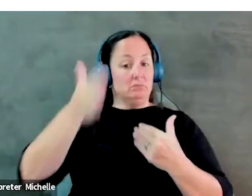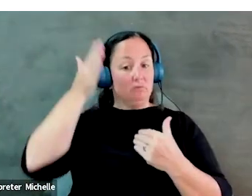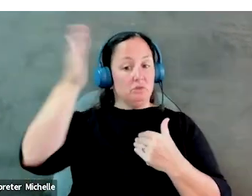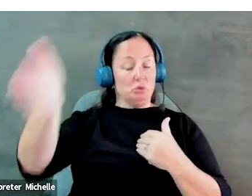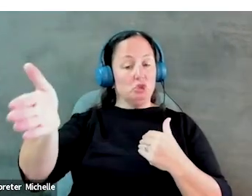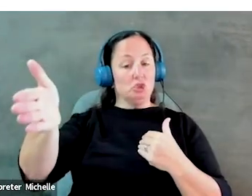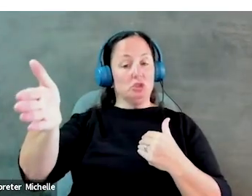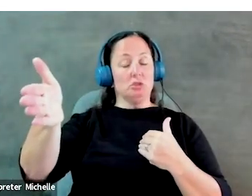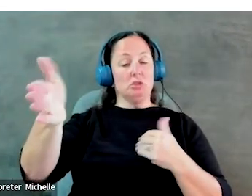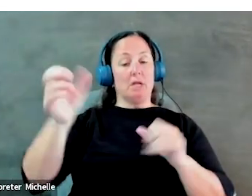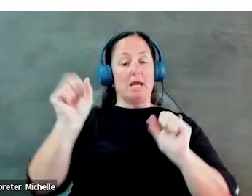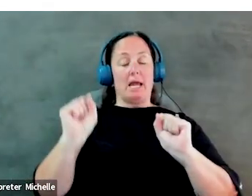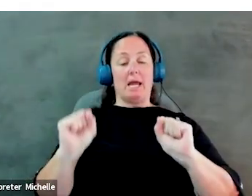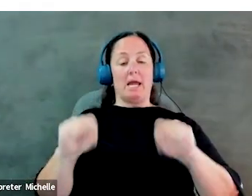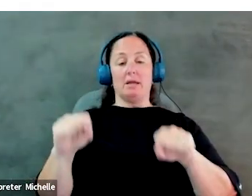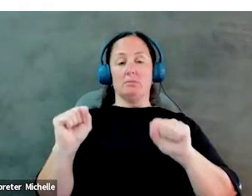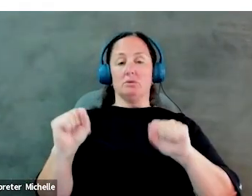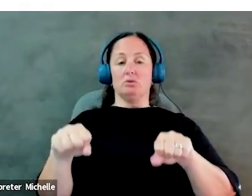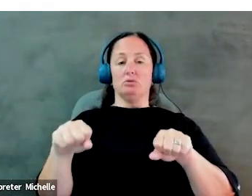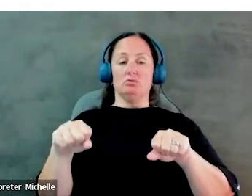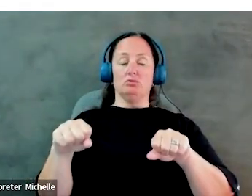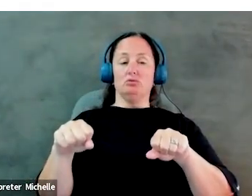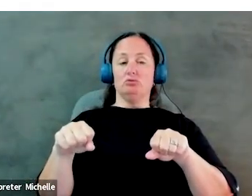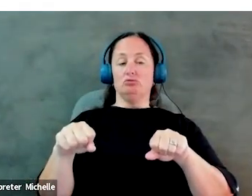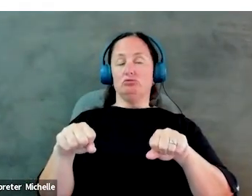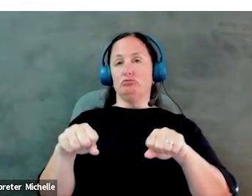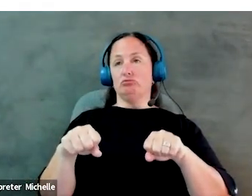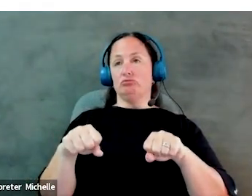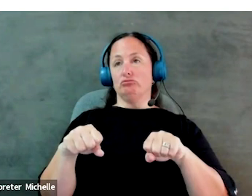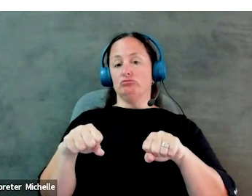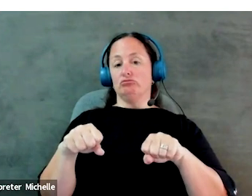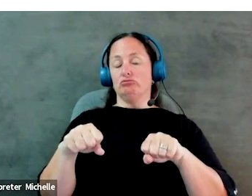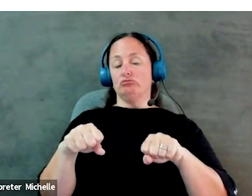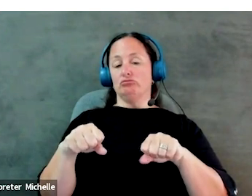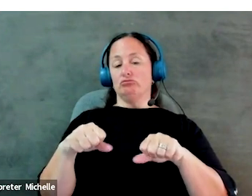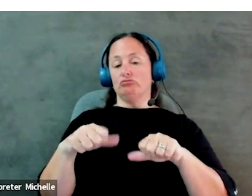forward is to be able to